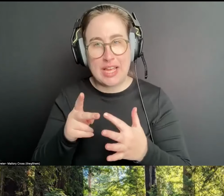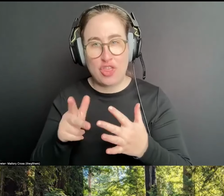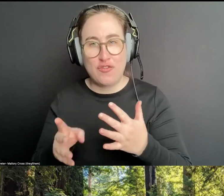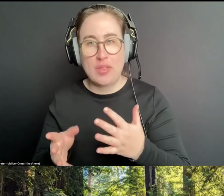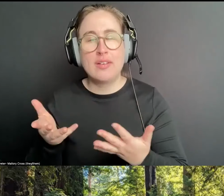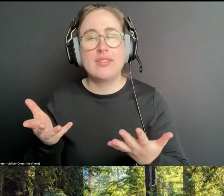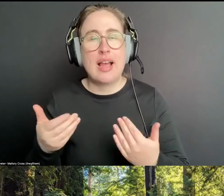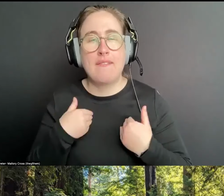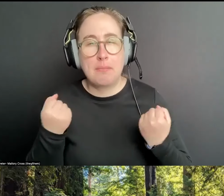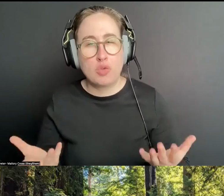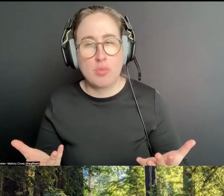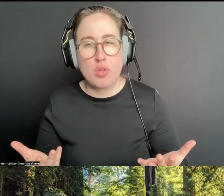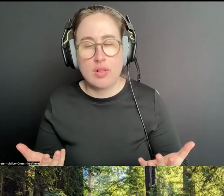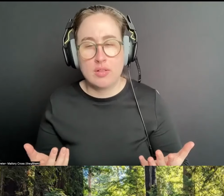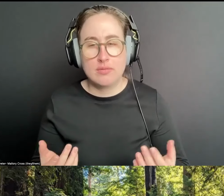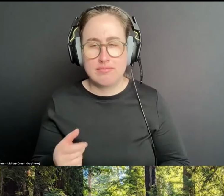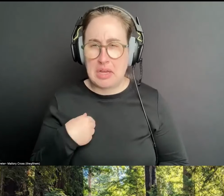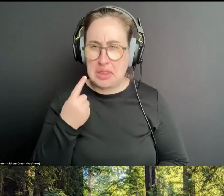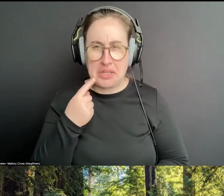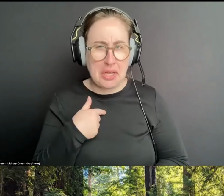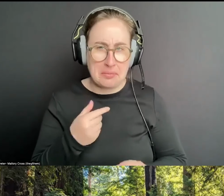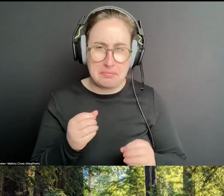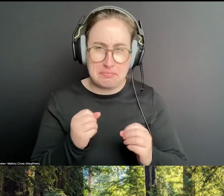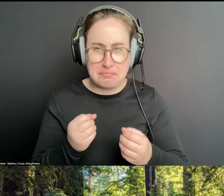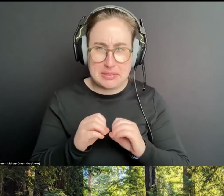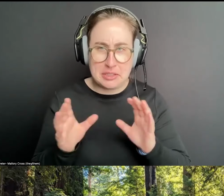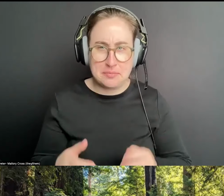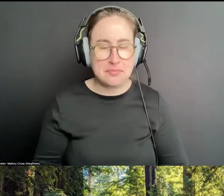copy. I think that makes sense. So